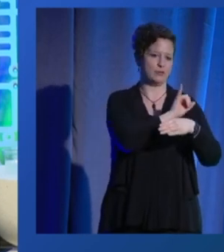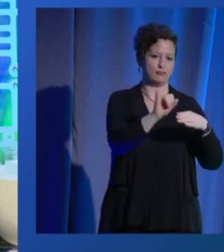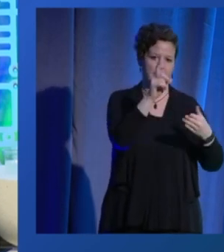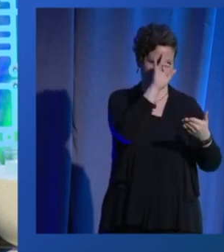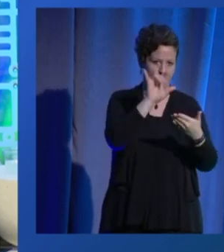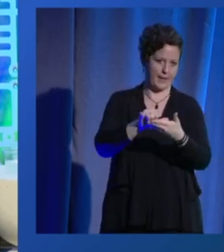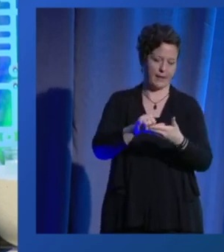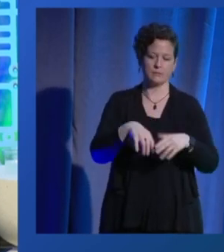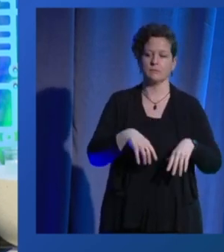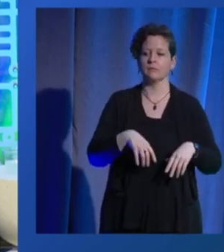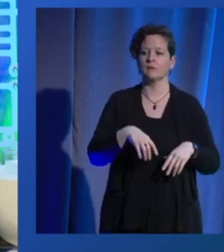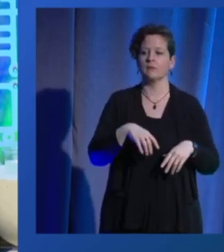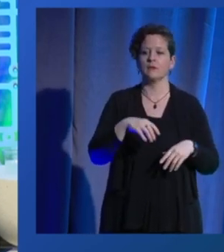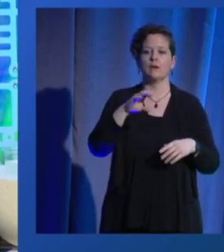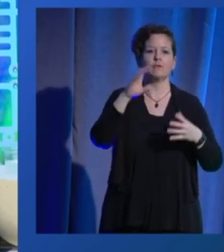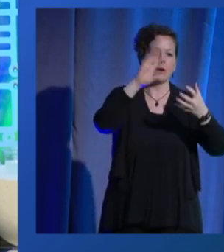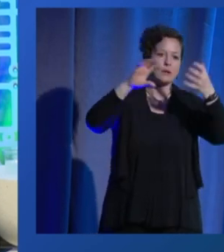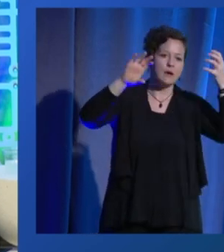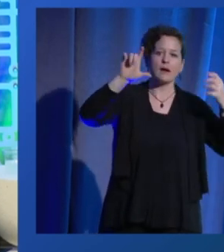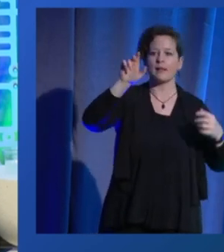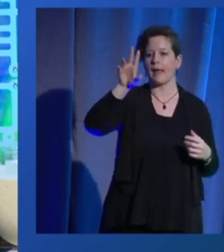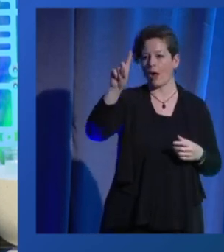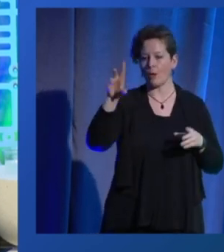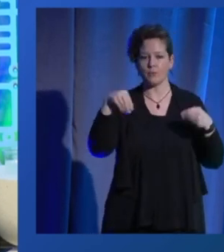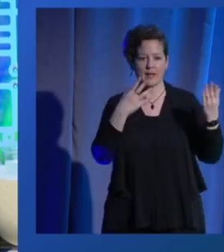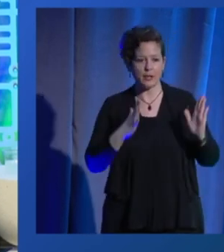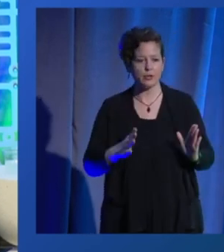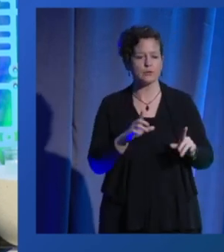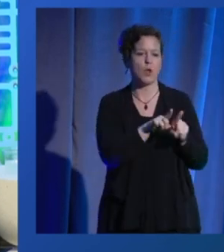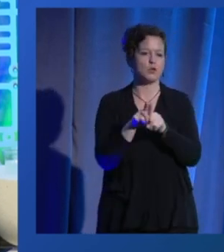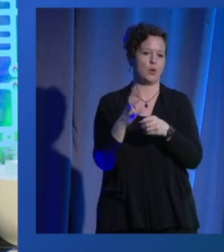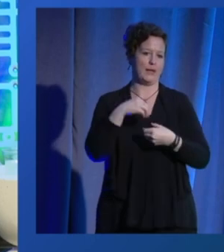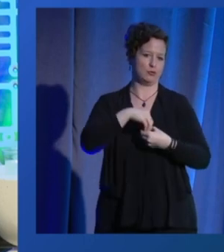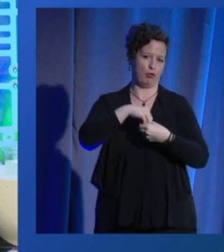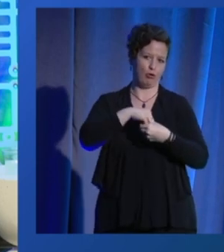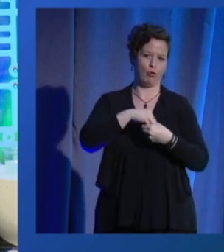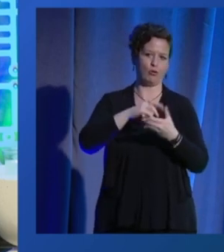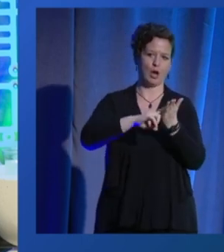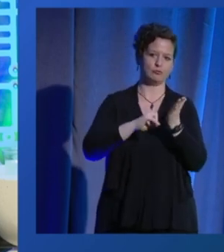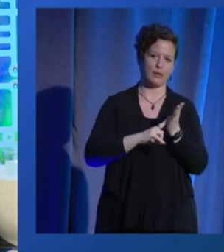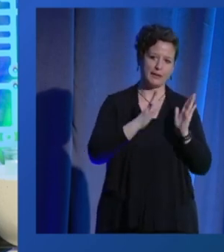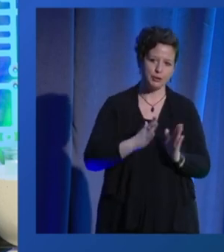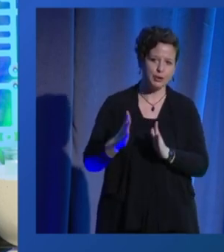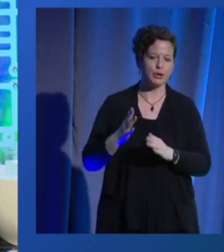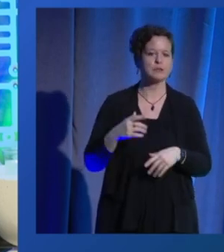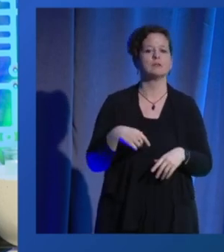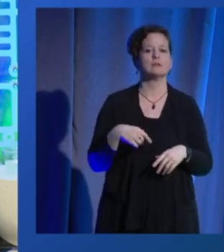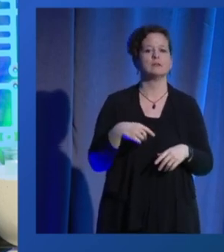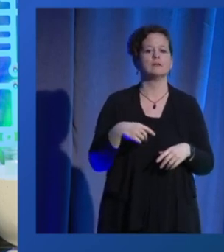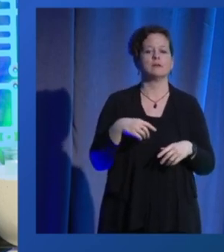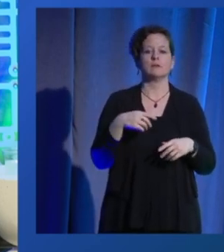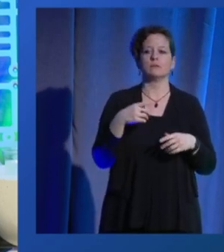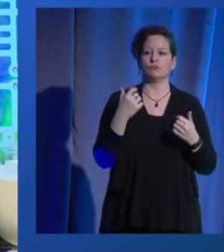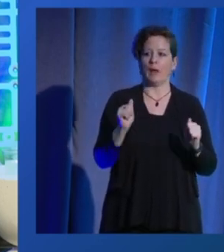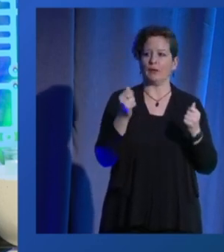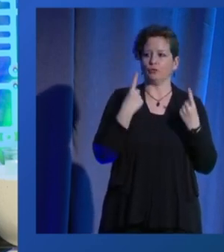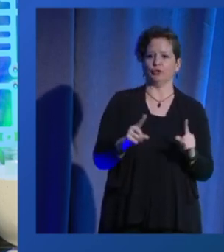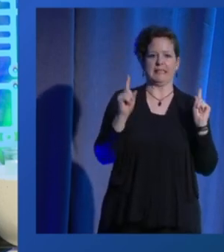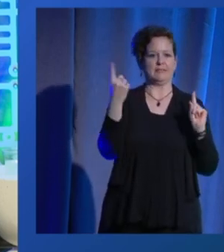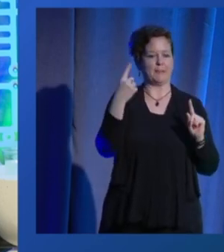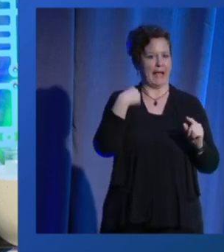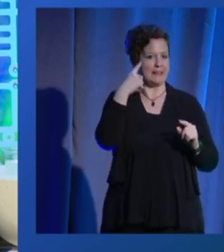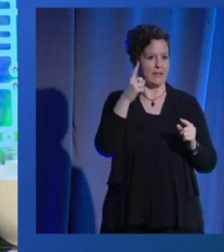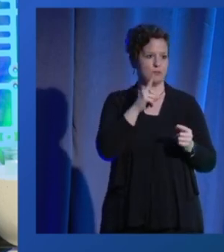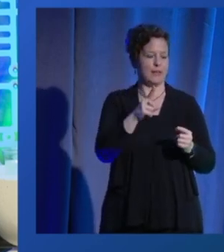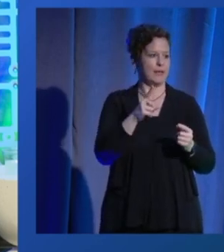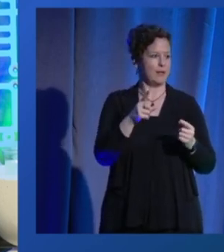both uh Cloud providers and our own internal uh contractors to achieve something that I think is really